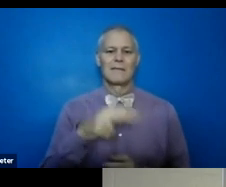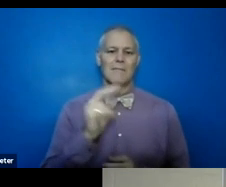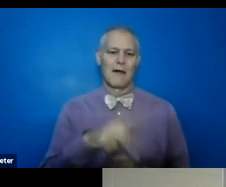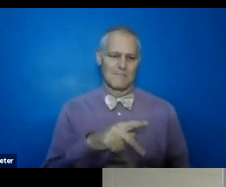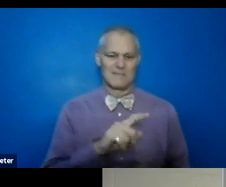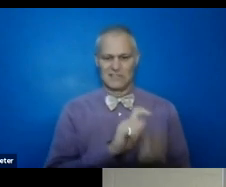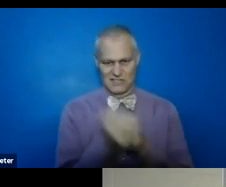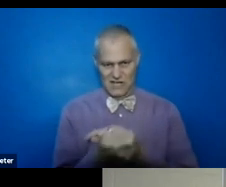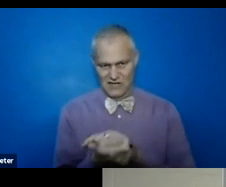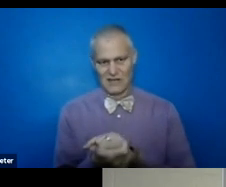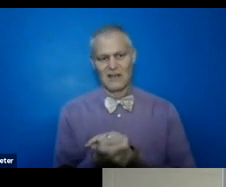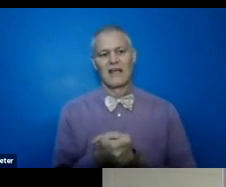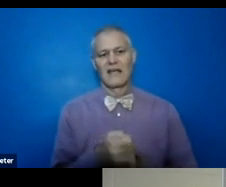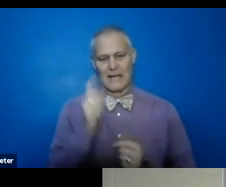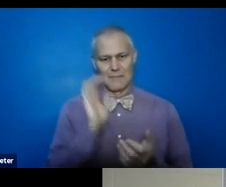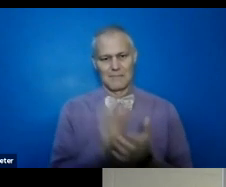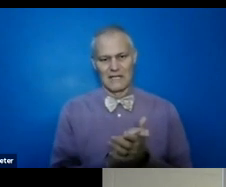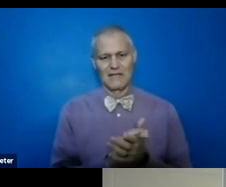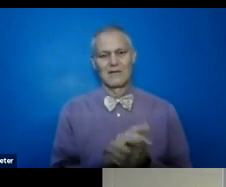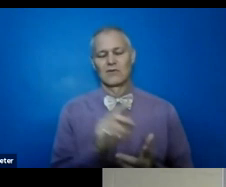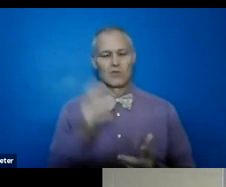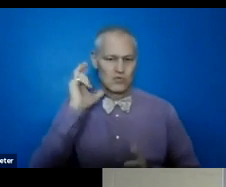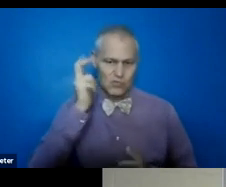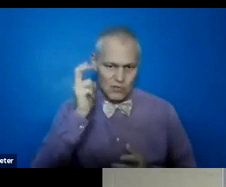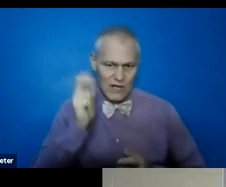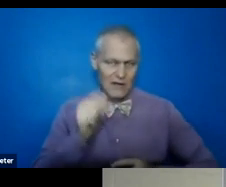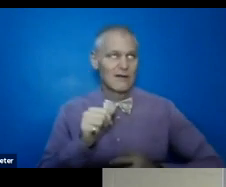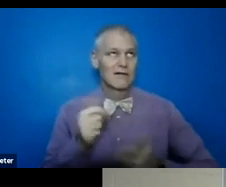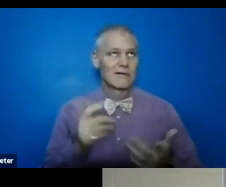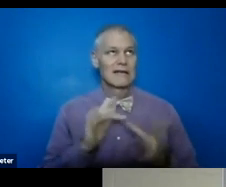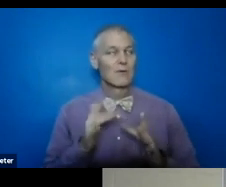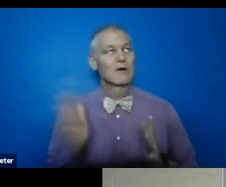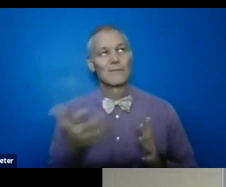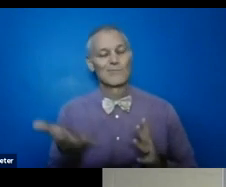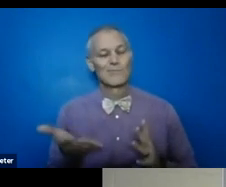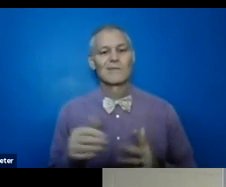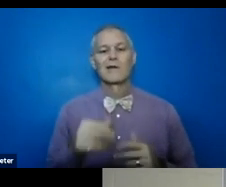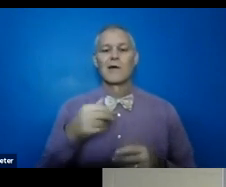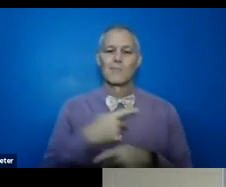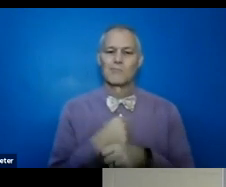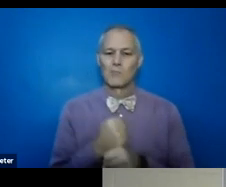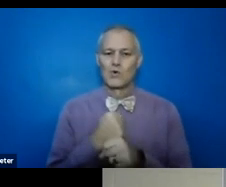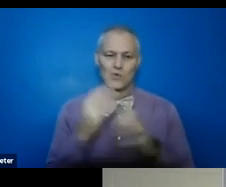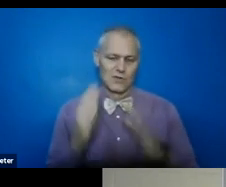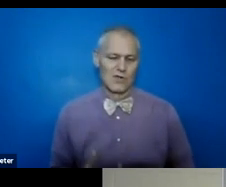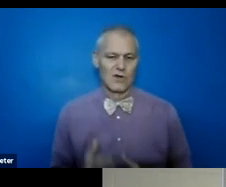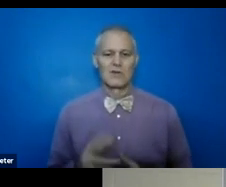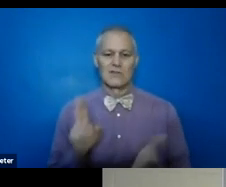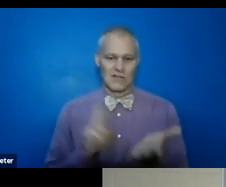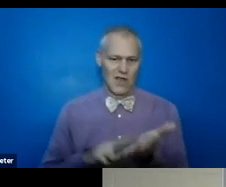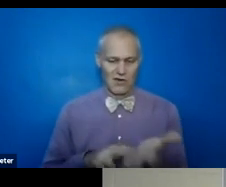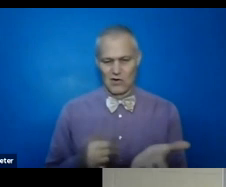and unfortunately, I believe that when it comes down to radio, not networks, but producers that are giving these contracts to young